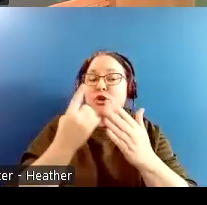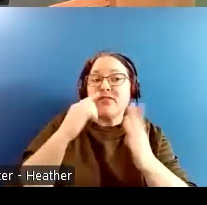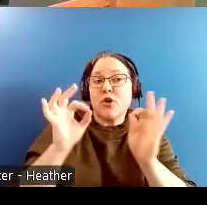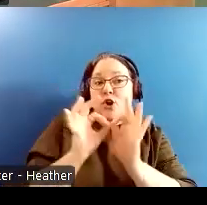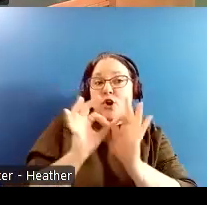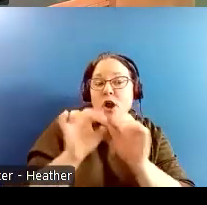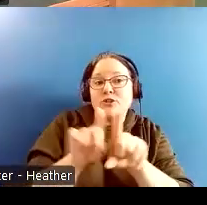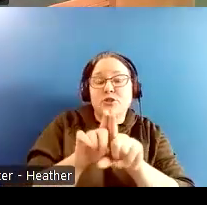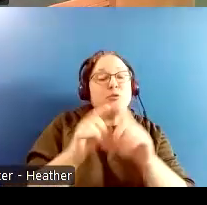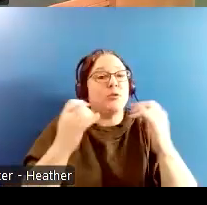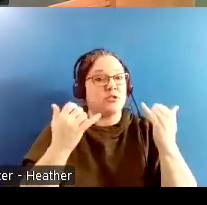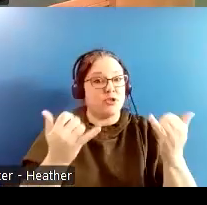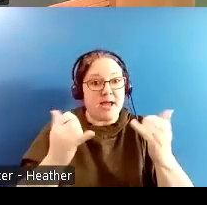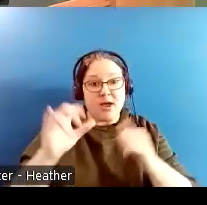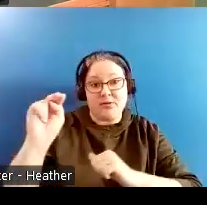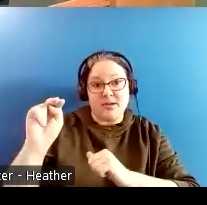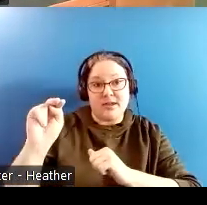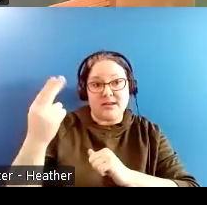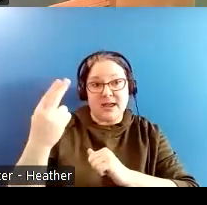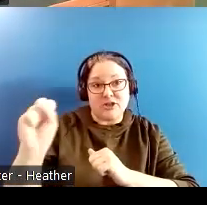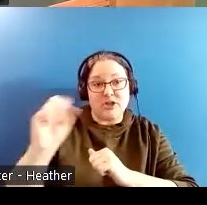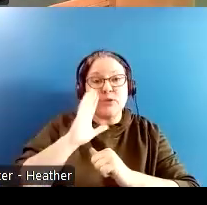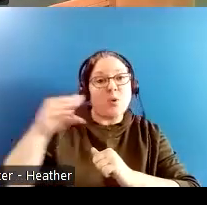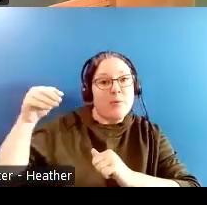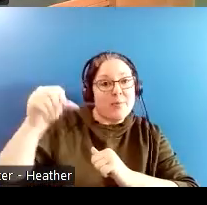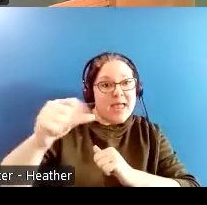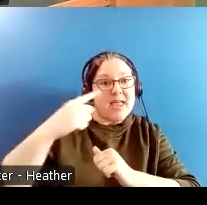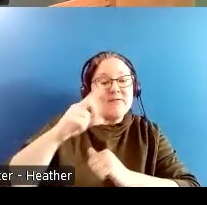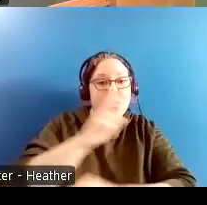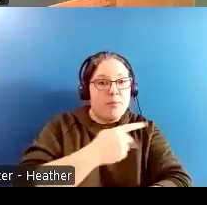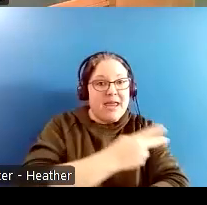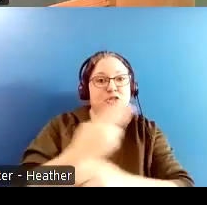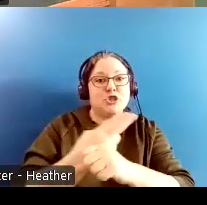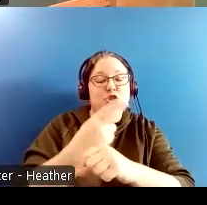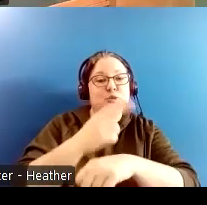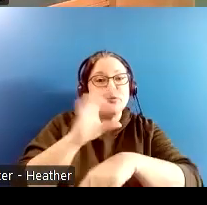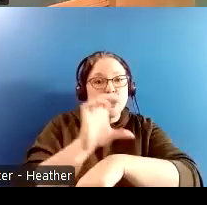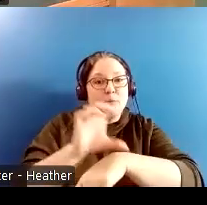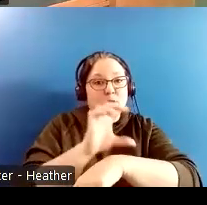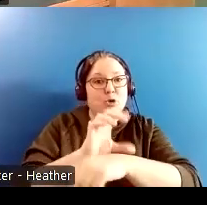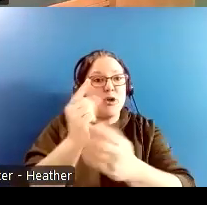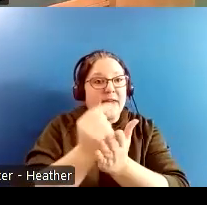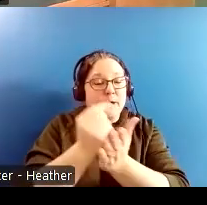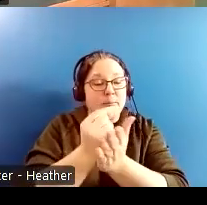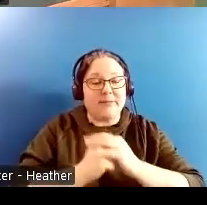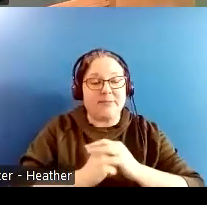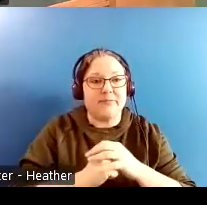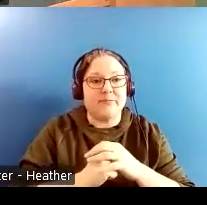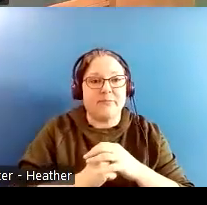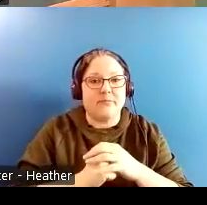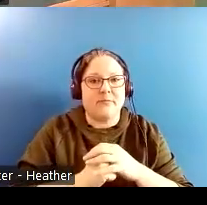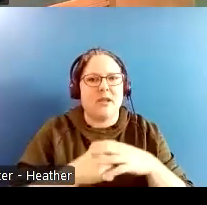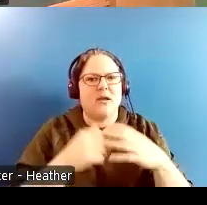the NHS would pay for patients to use computerized therapy.